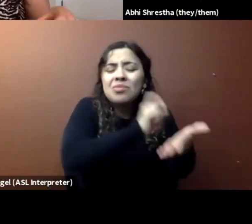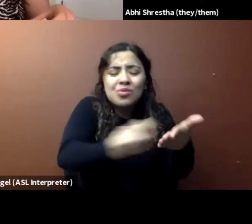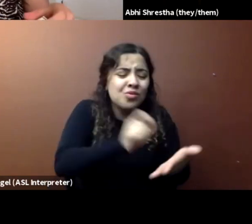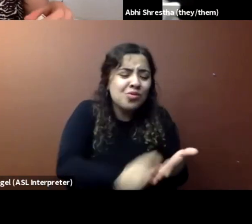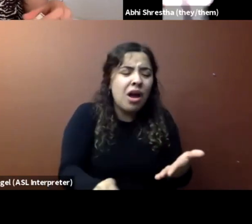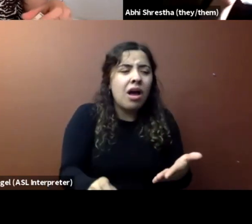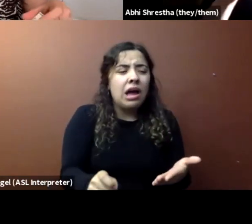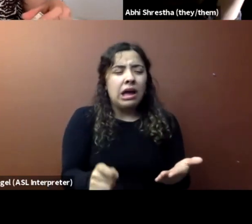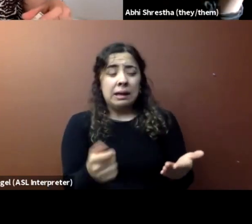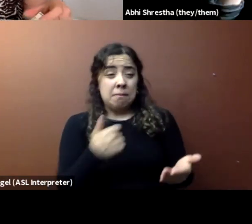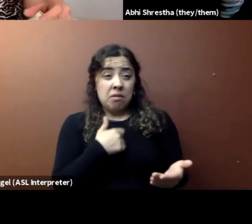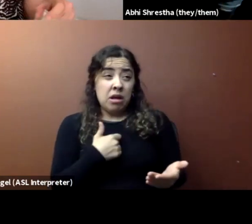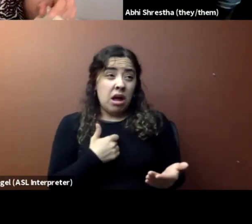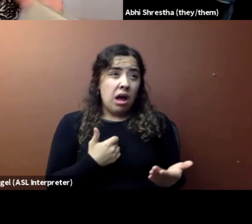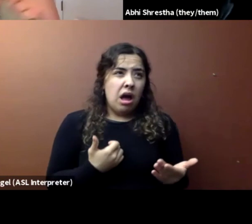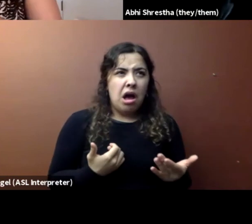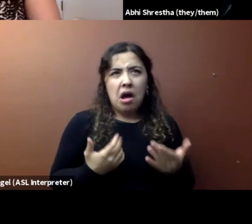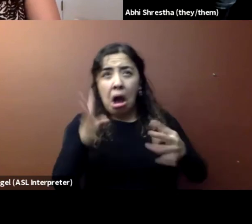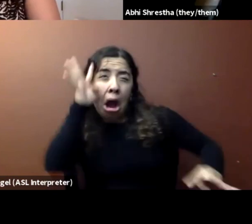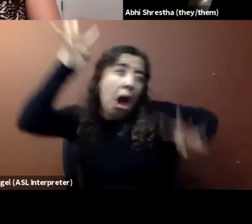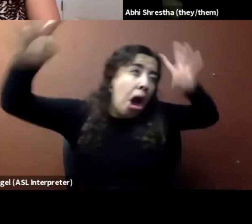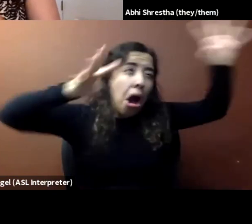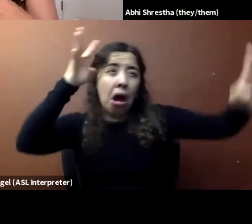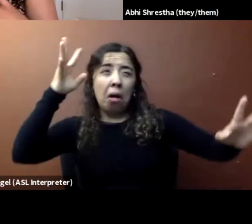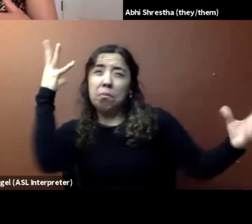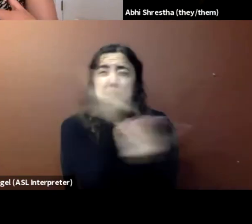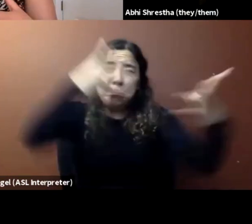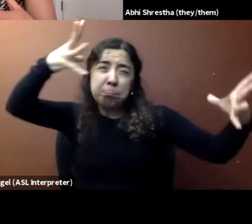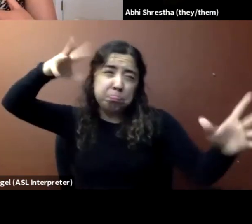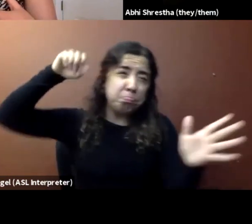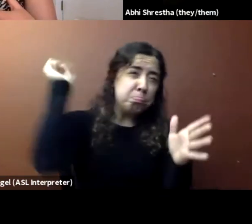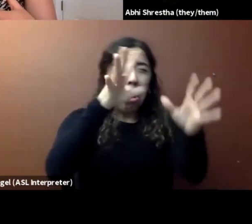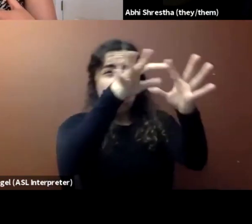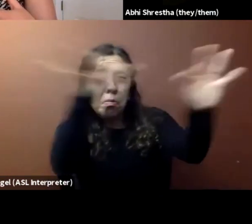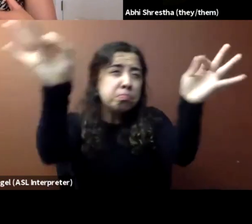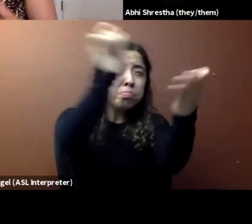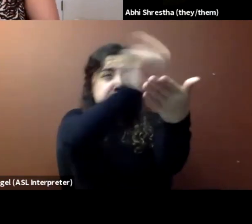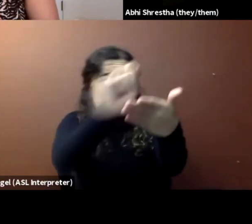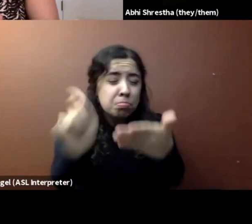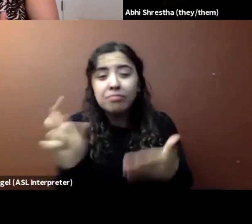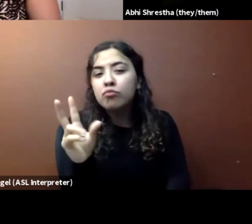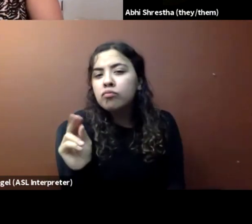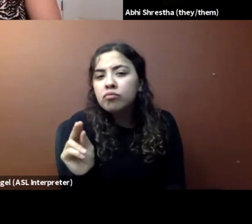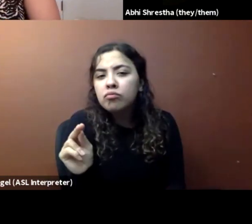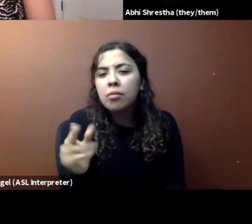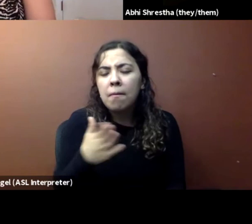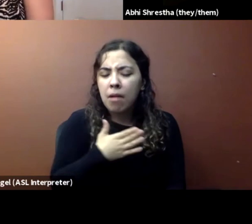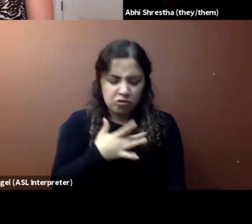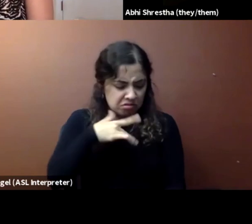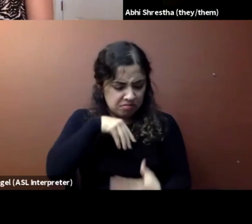try to make it beautiful. I just write what I feel is inside of